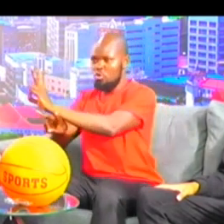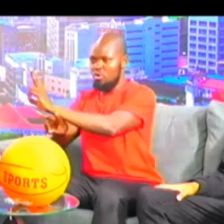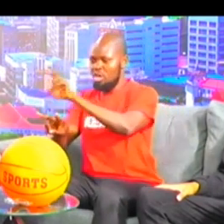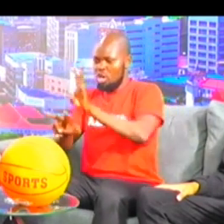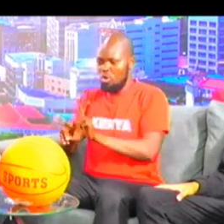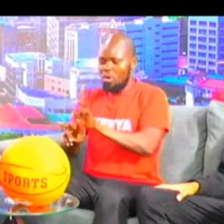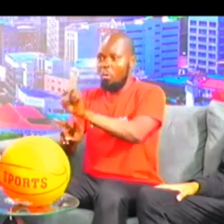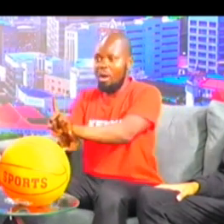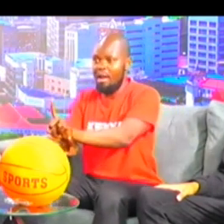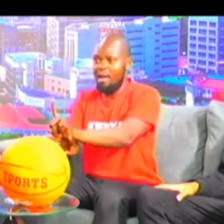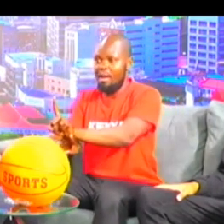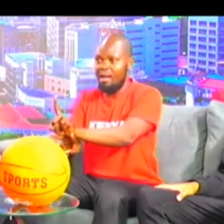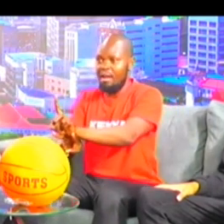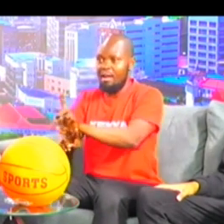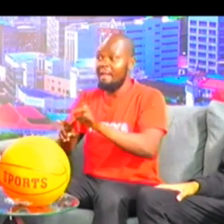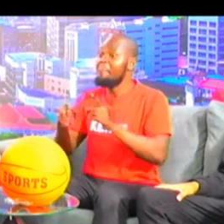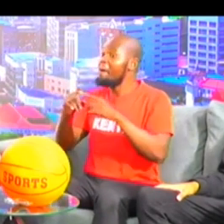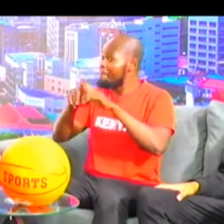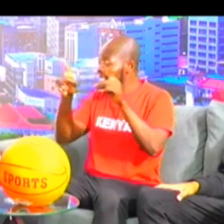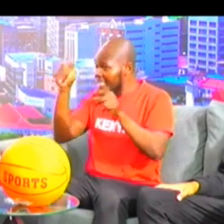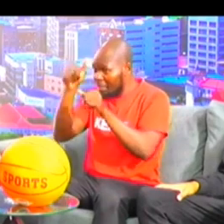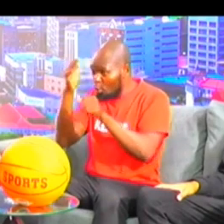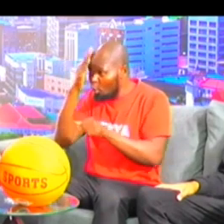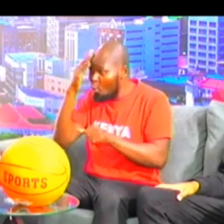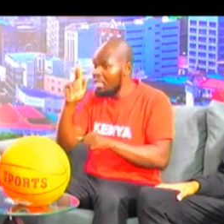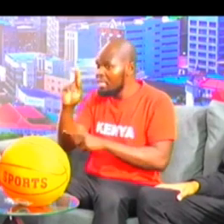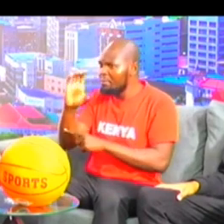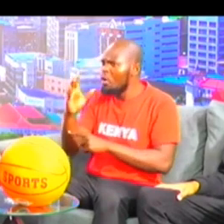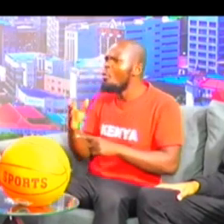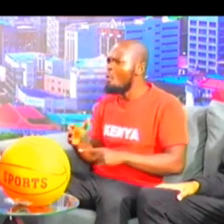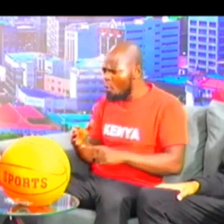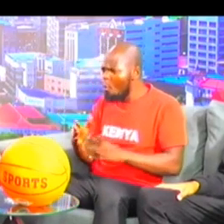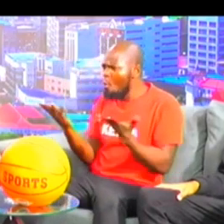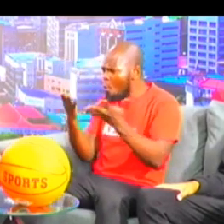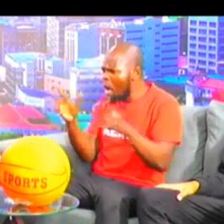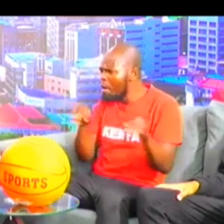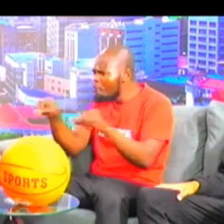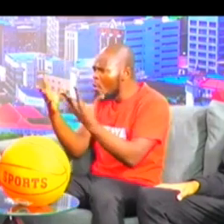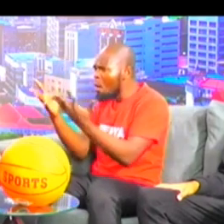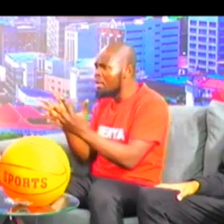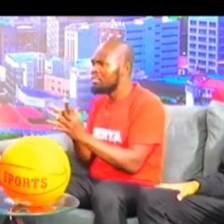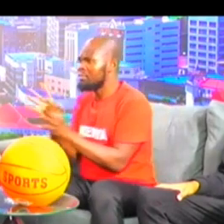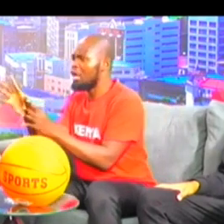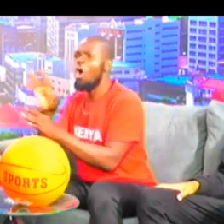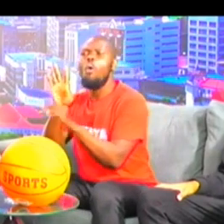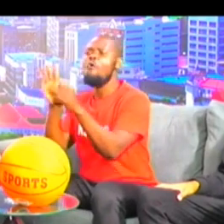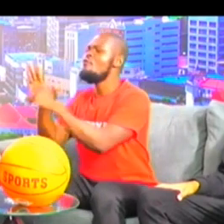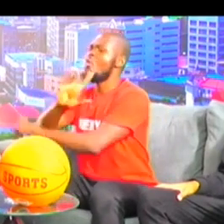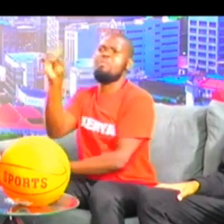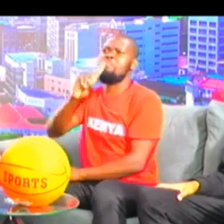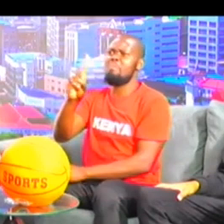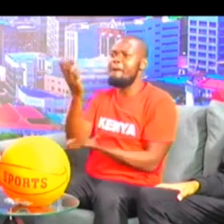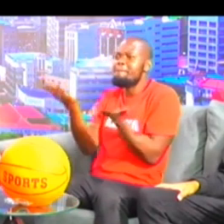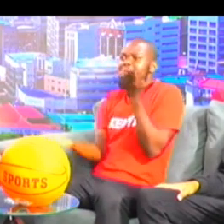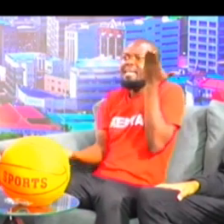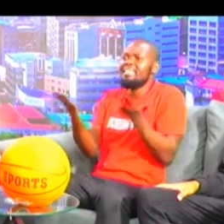their position is they have 2 people in front, Right. 2 on the side, and 1 behind. But when KCB saw their